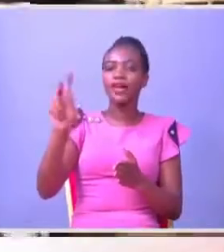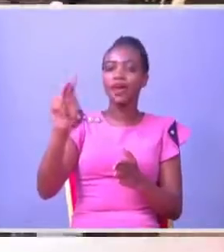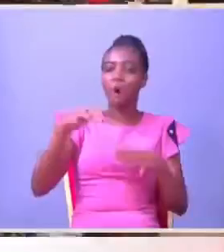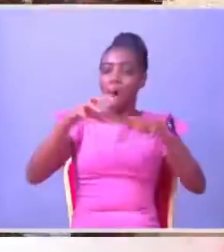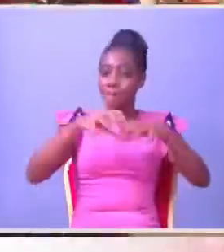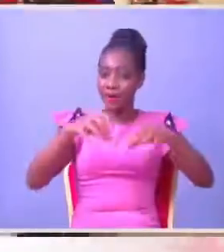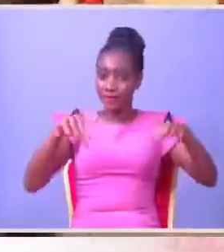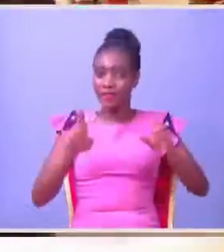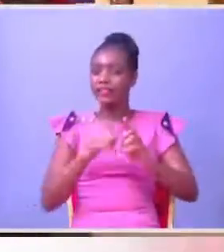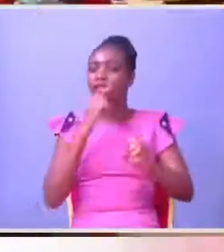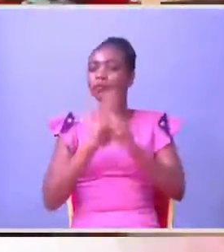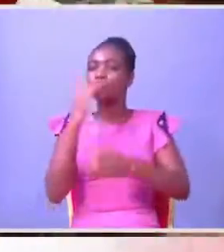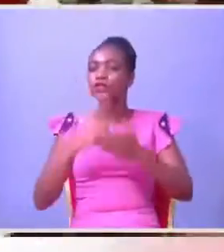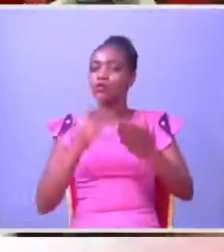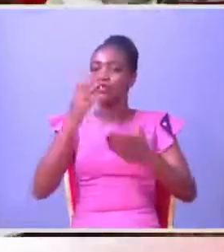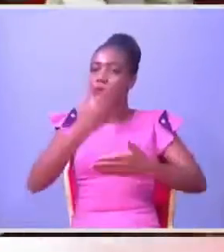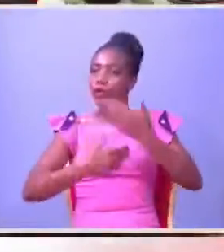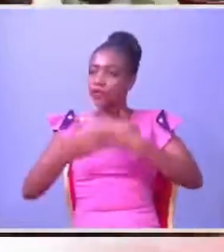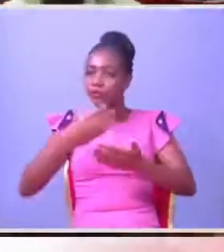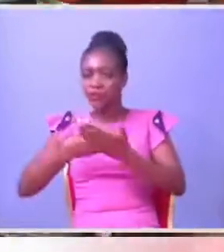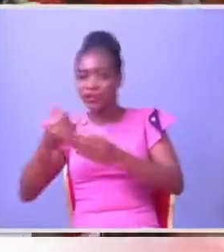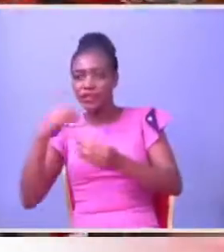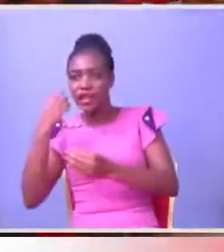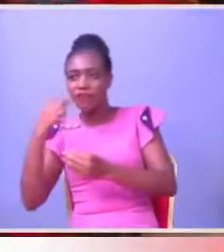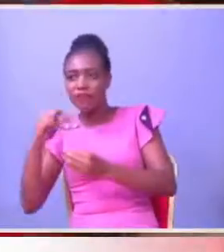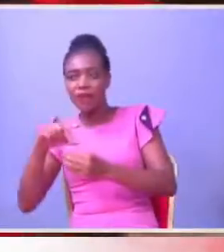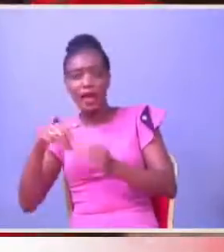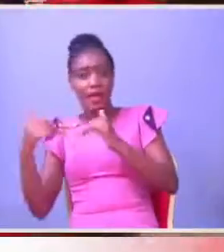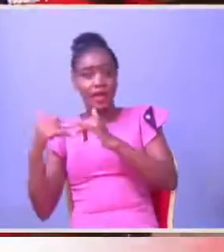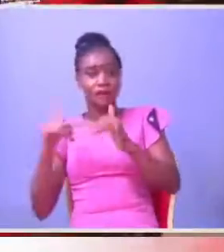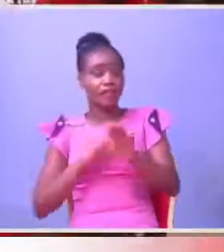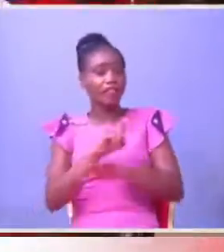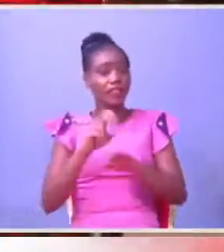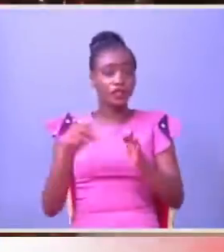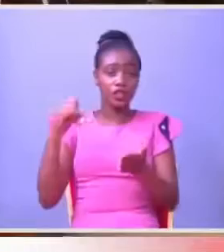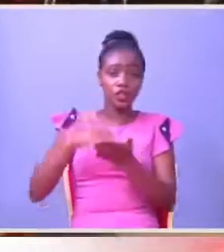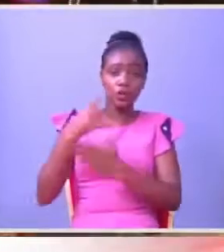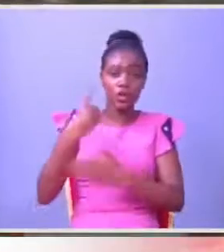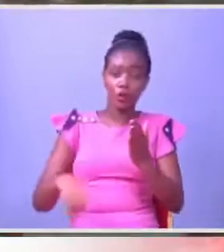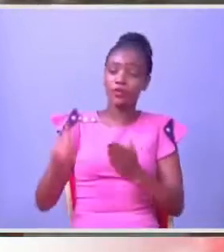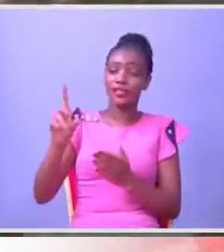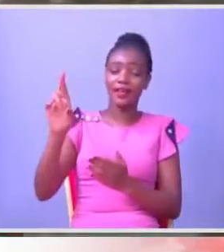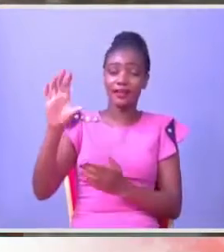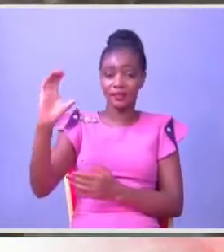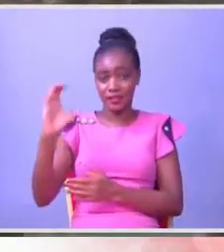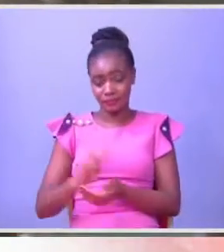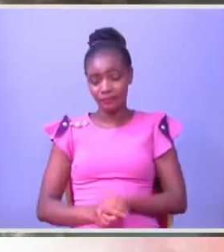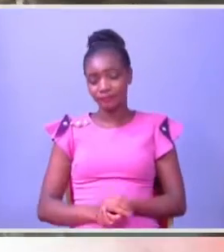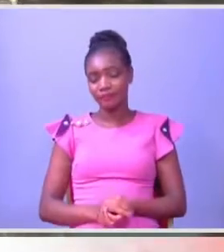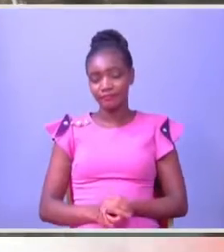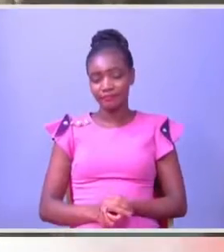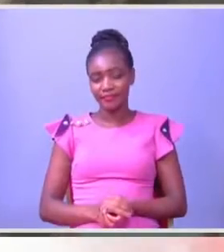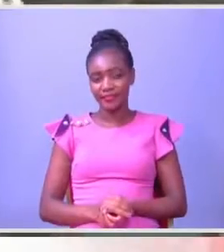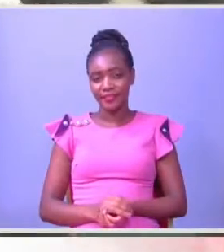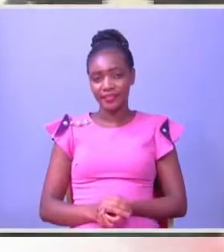Raila promising to negotiate for the sale of Miraa in foreign countries, including DRC, during Meru tour. Bilbaru,